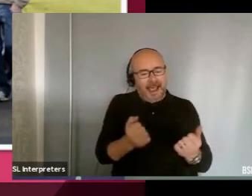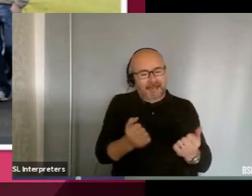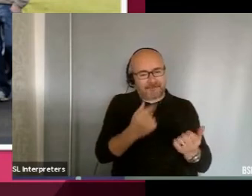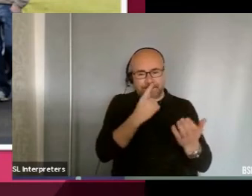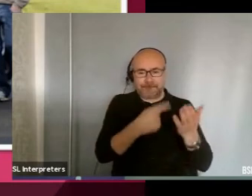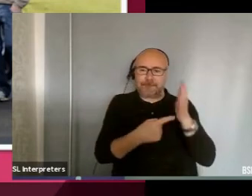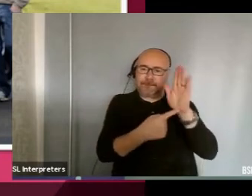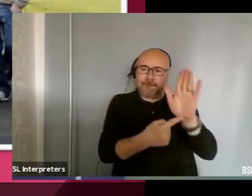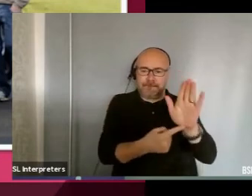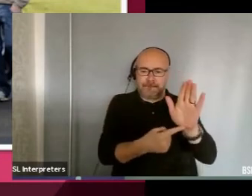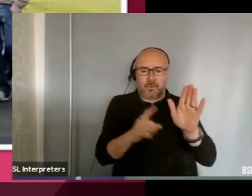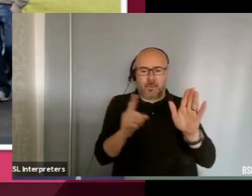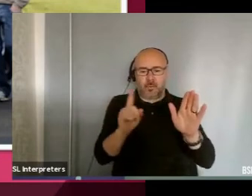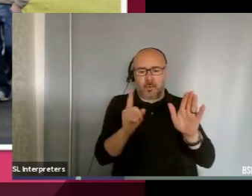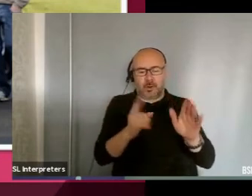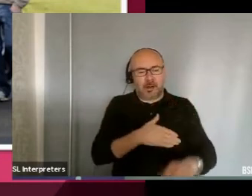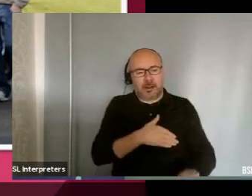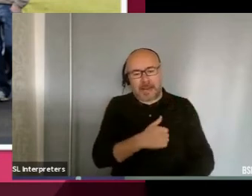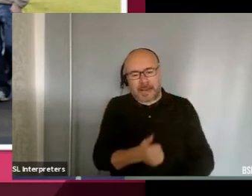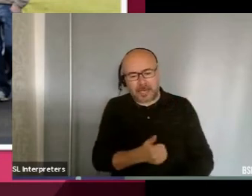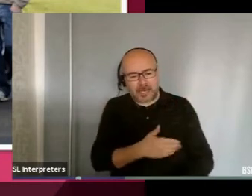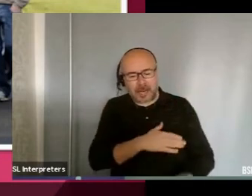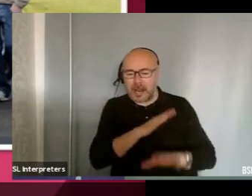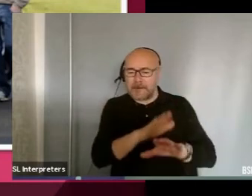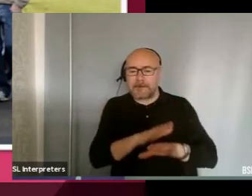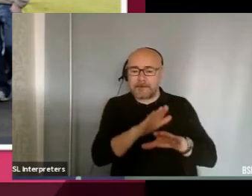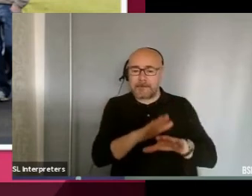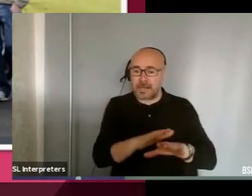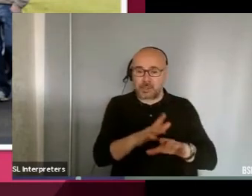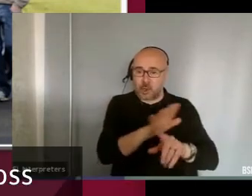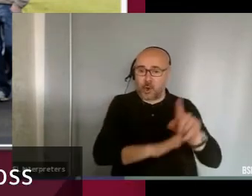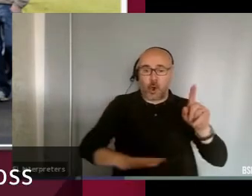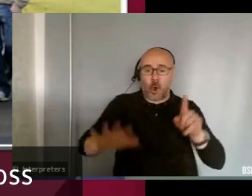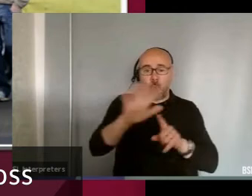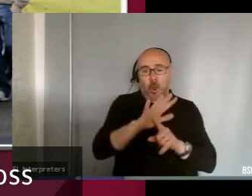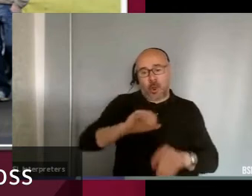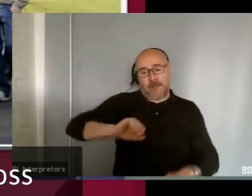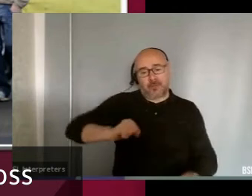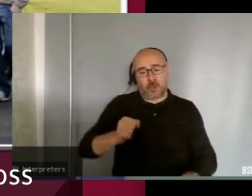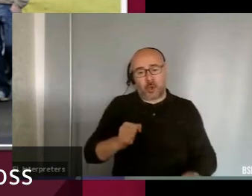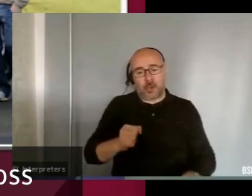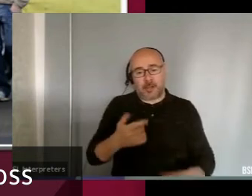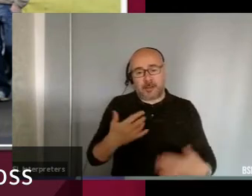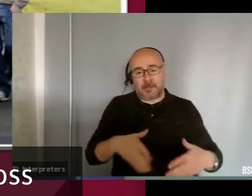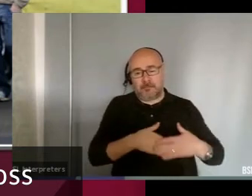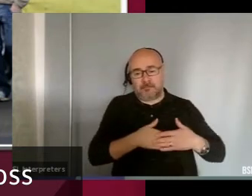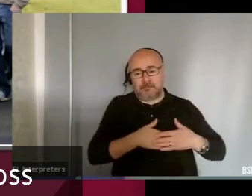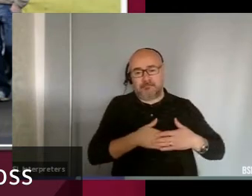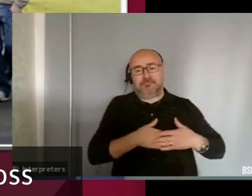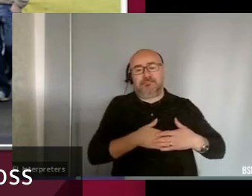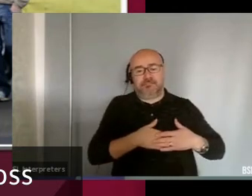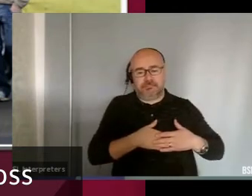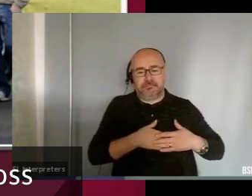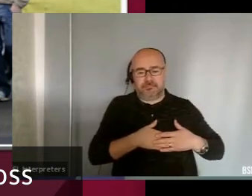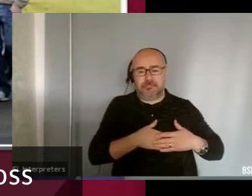And that legacy has touched every bit of Scotland and has made a difference across Scotland